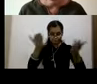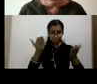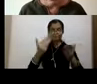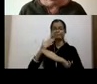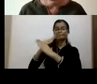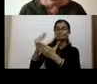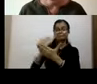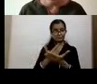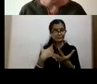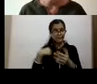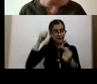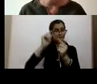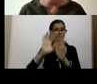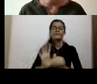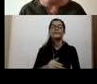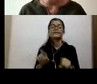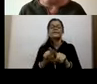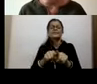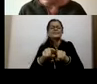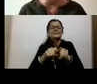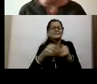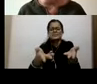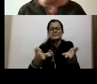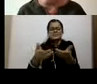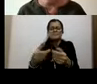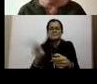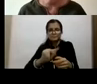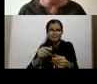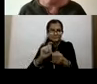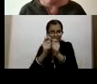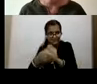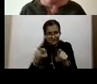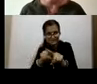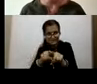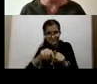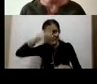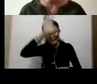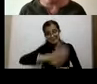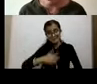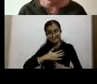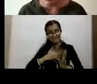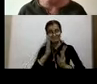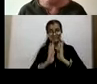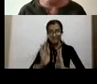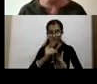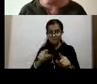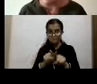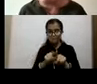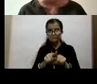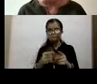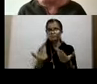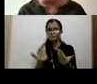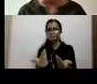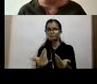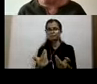And this is just, again, an example of recovery. You know, as I said, Indian forests, you see that on the left, this tree has probably been lopped and lopped and hacked